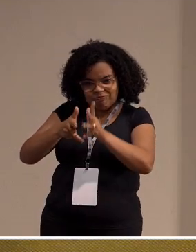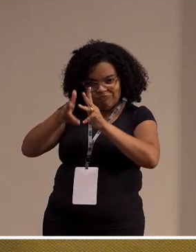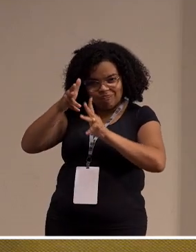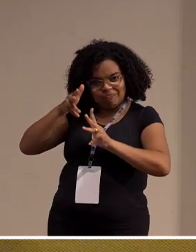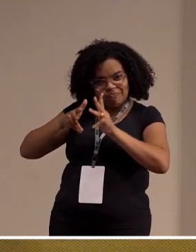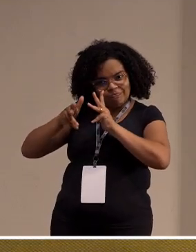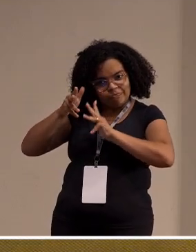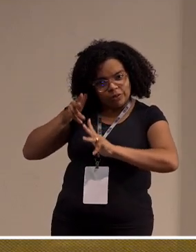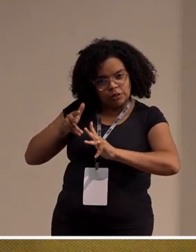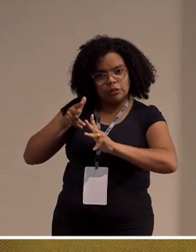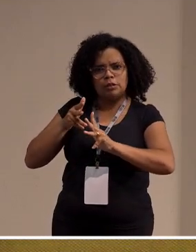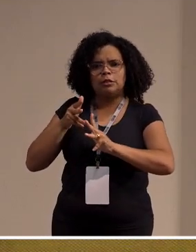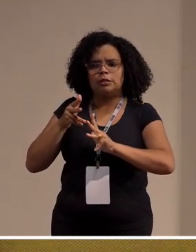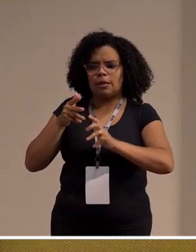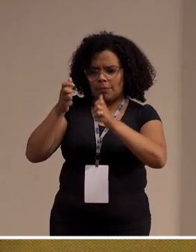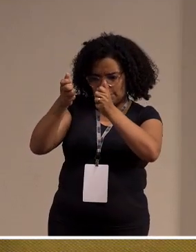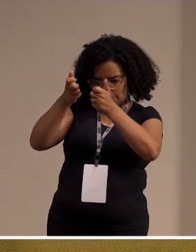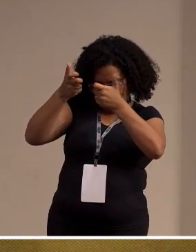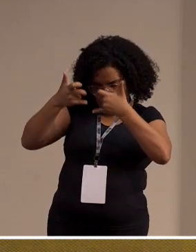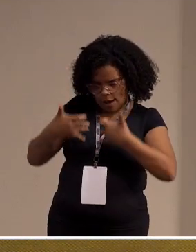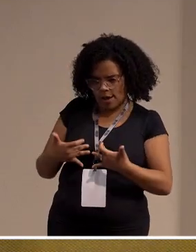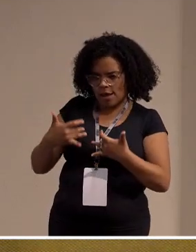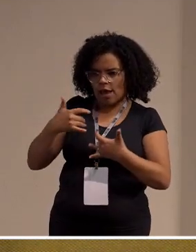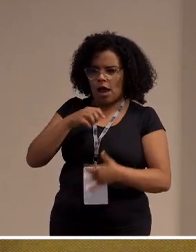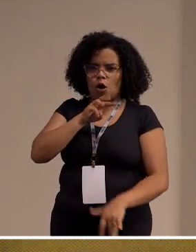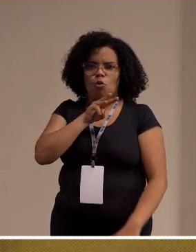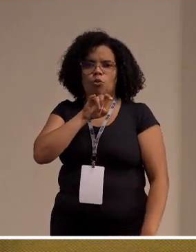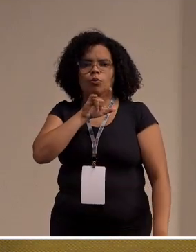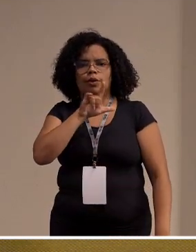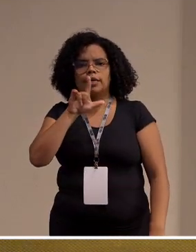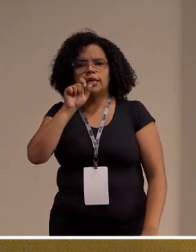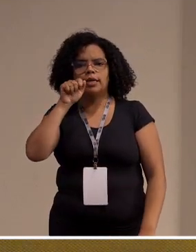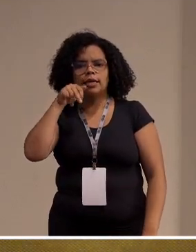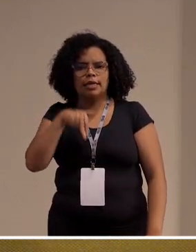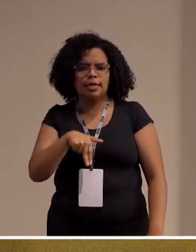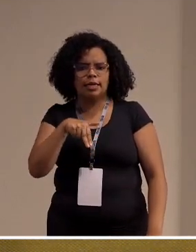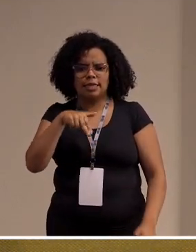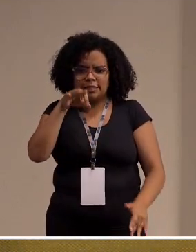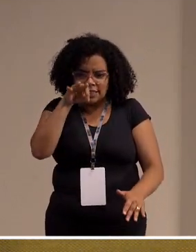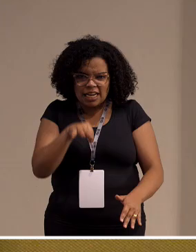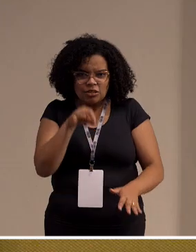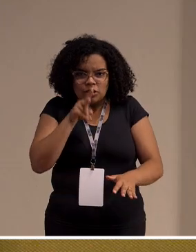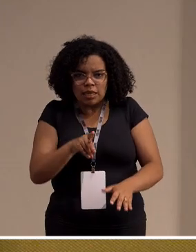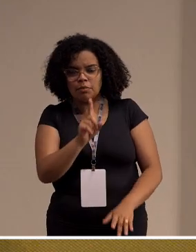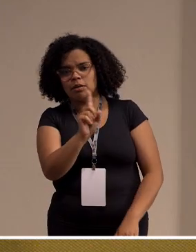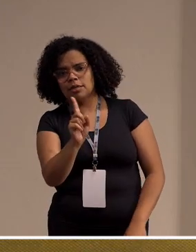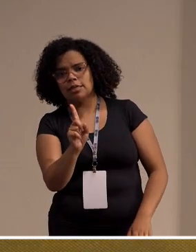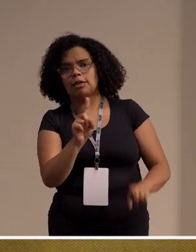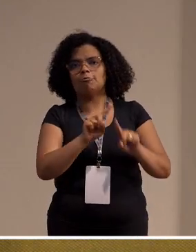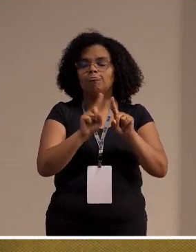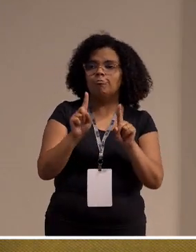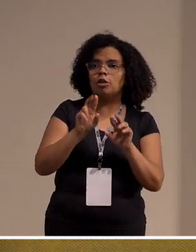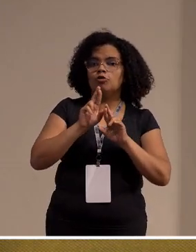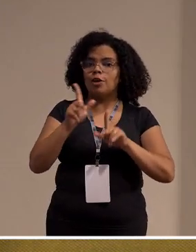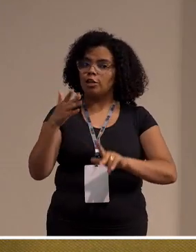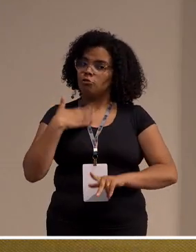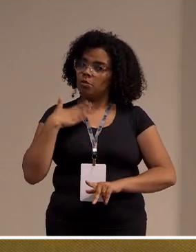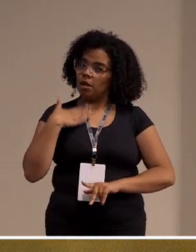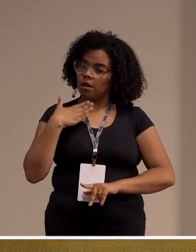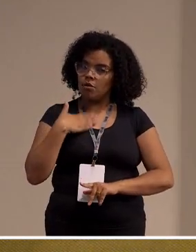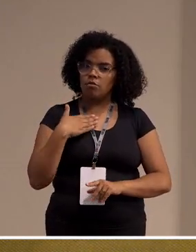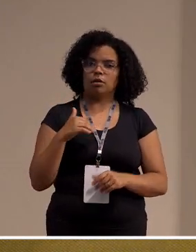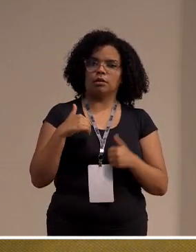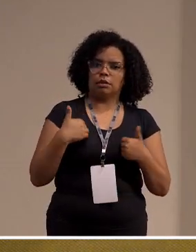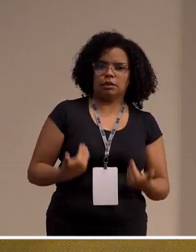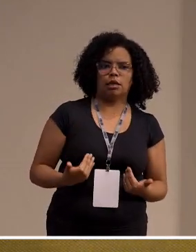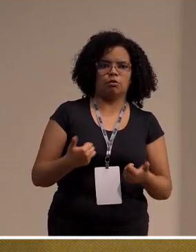correct. He has his point of view, but it's different from mine. We experienced these things together, but I saw them differently. I felt